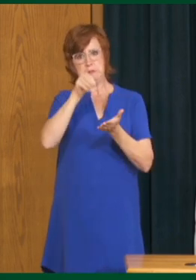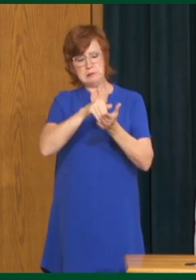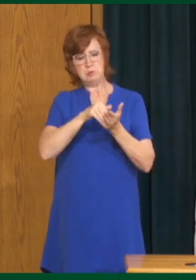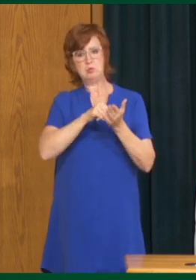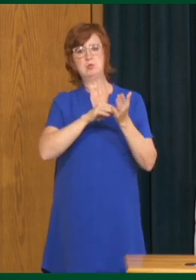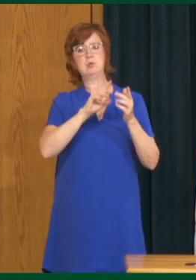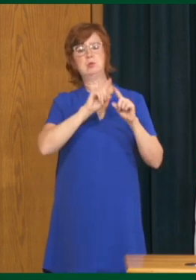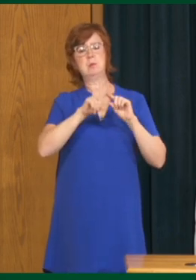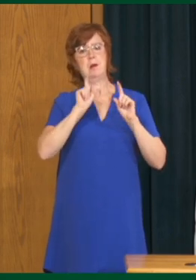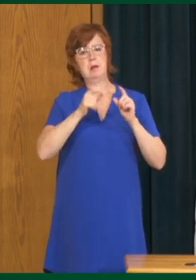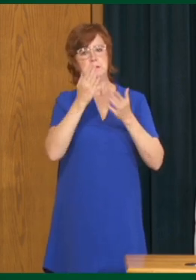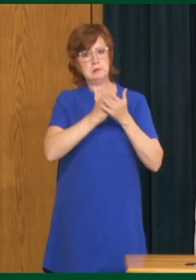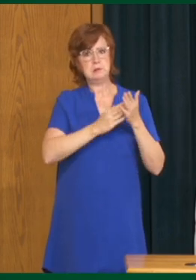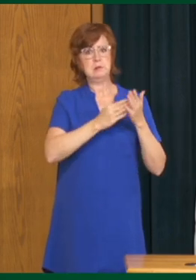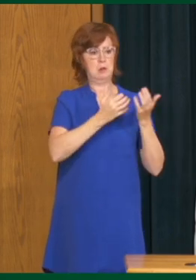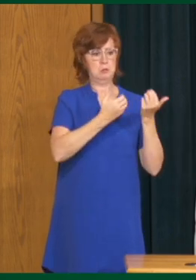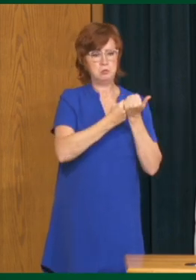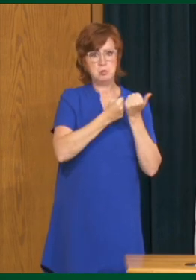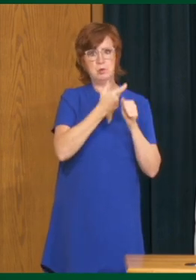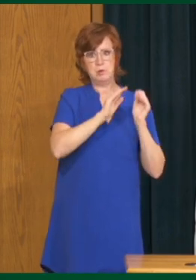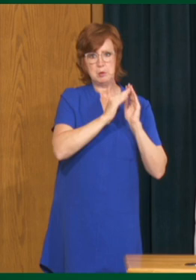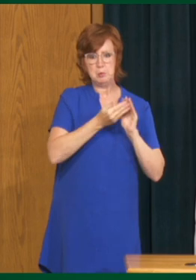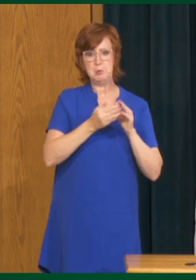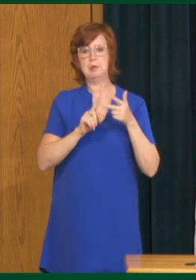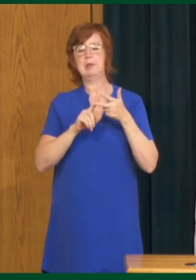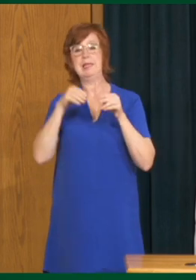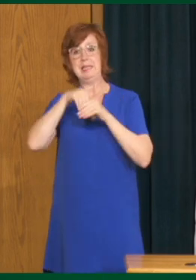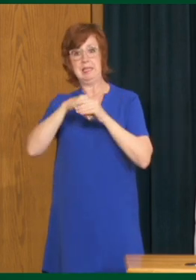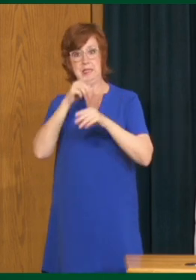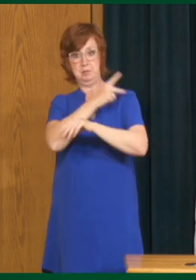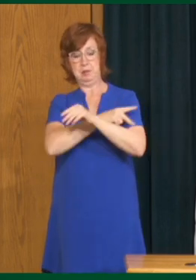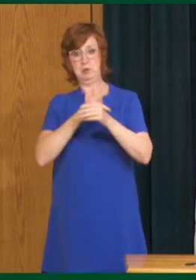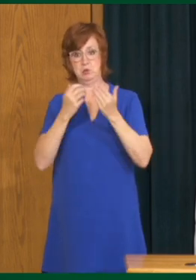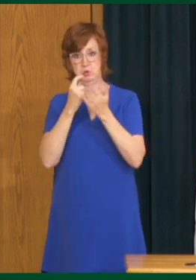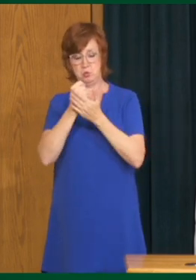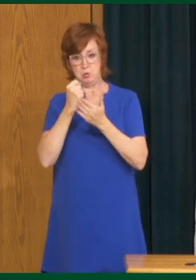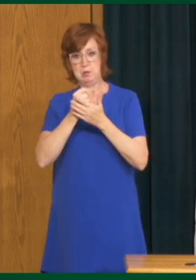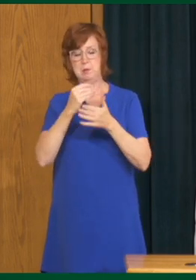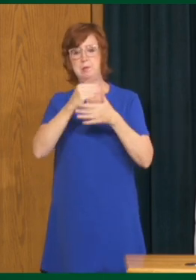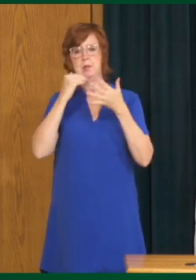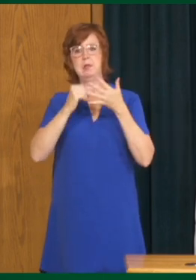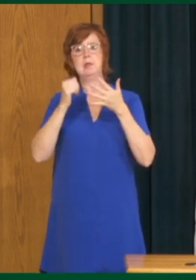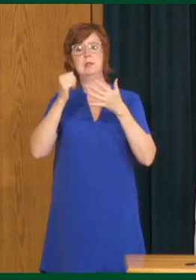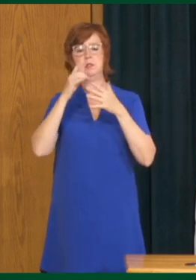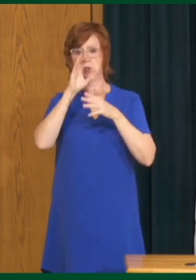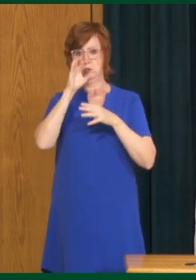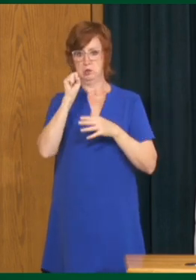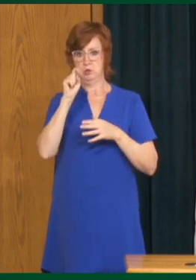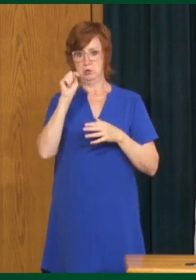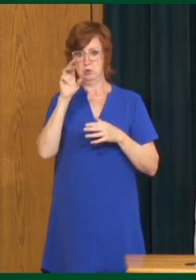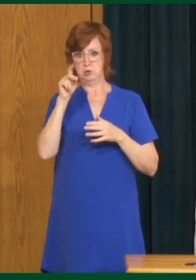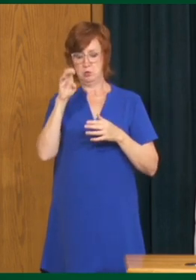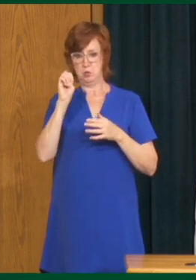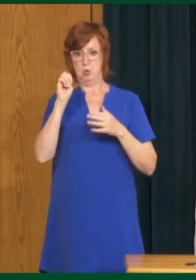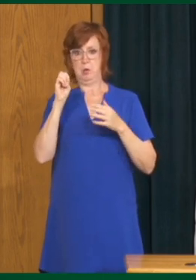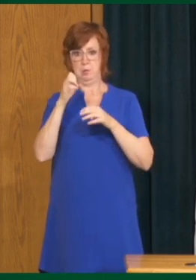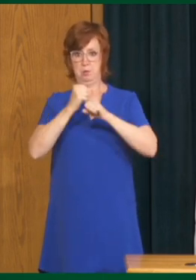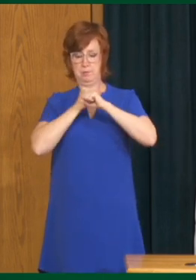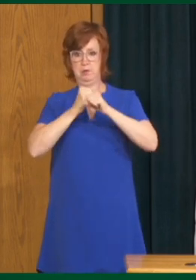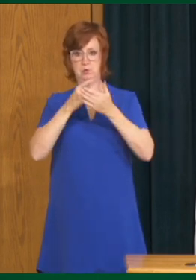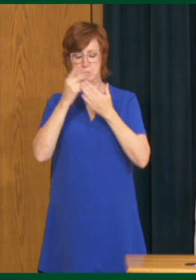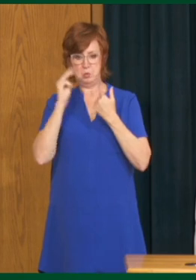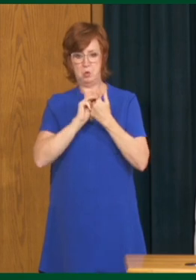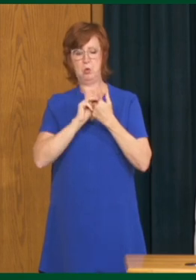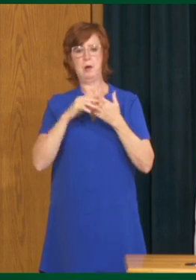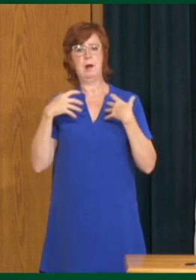inpatient treatment, additional chronic disease management, wellness programs, stroke prevention, and specialized services